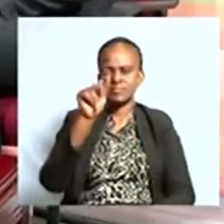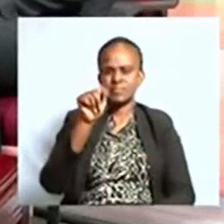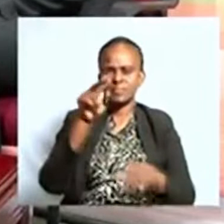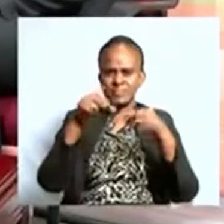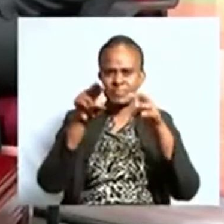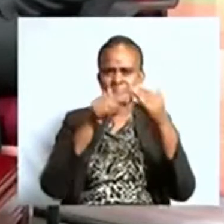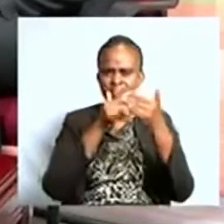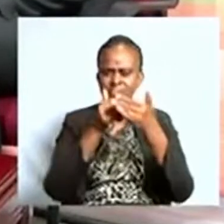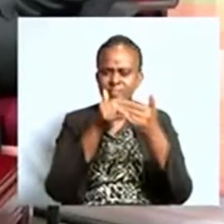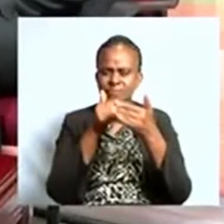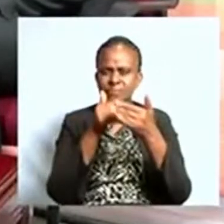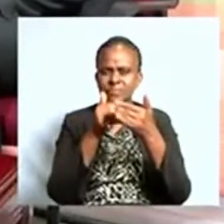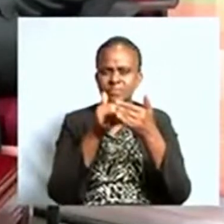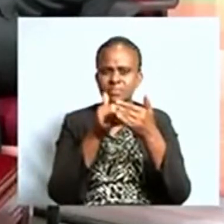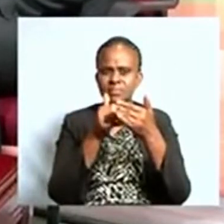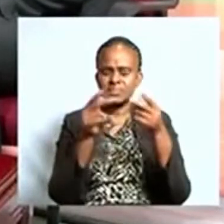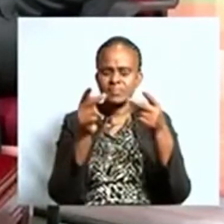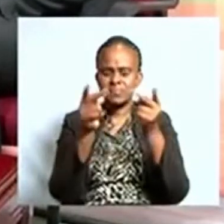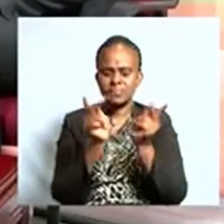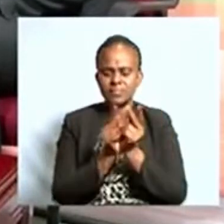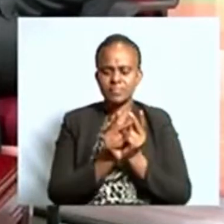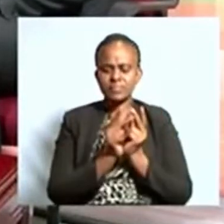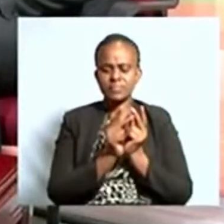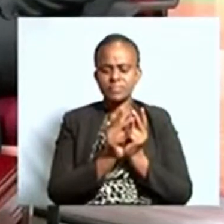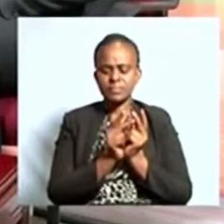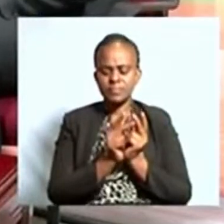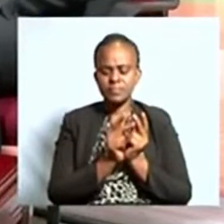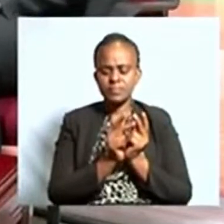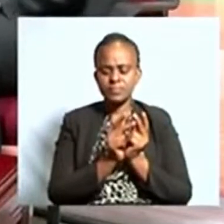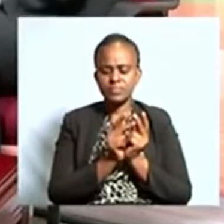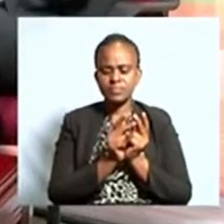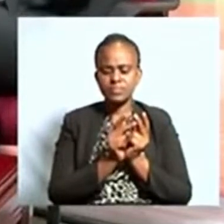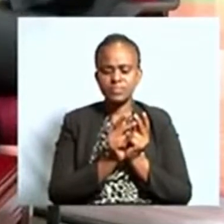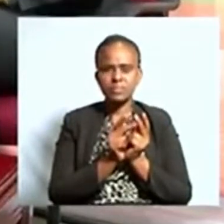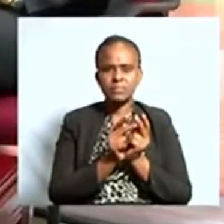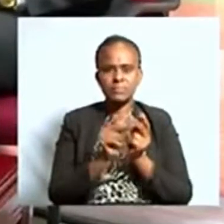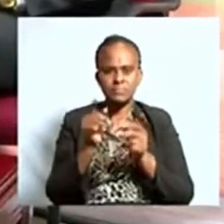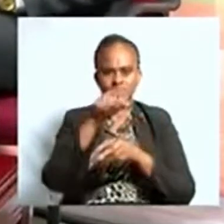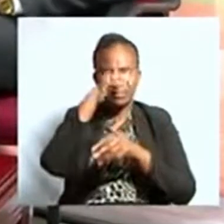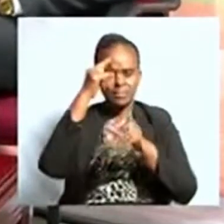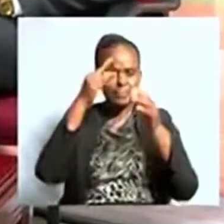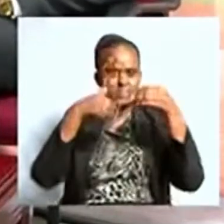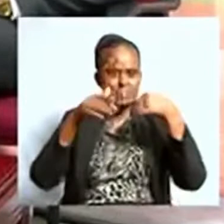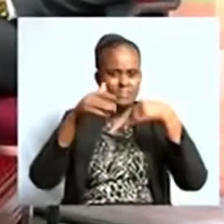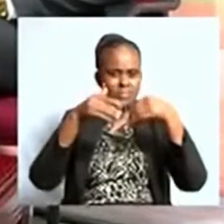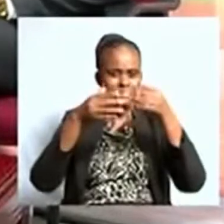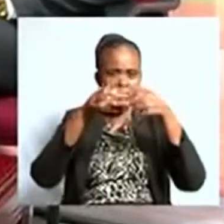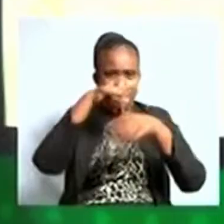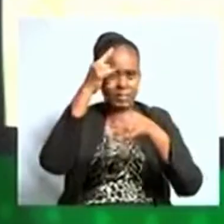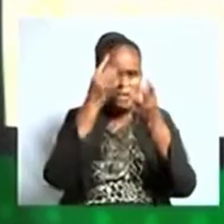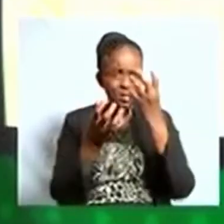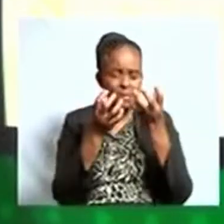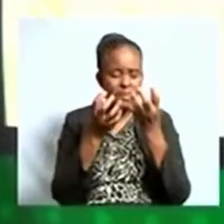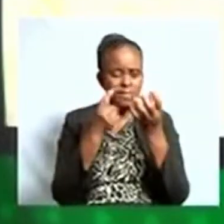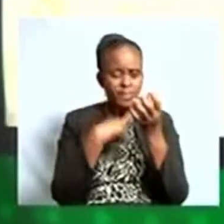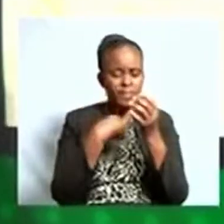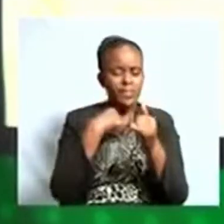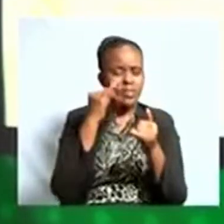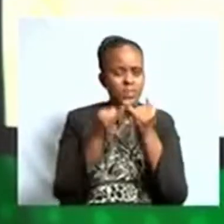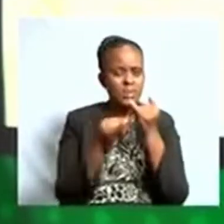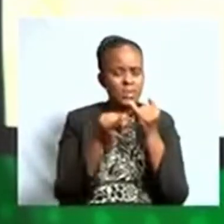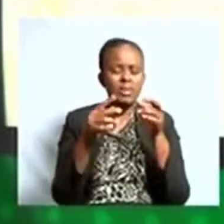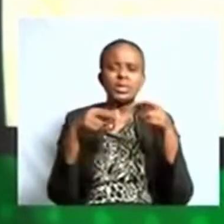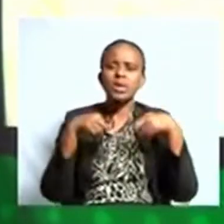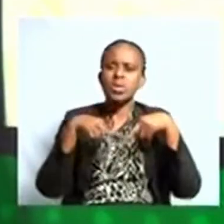the famous place called Stick, where they sell charcoal? It's a thorn. So let me finish this point. So the roads